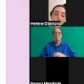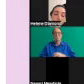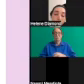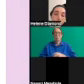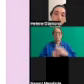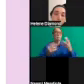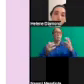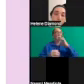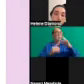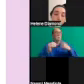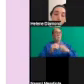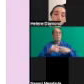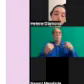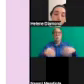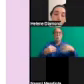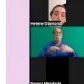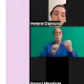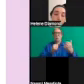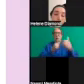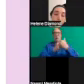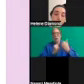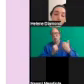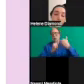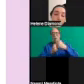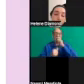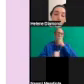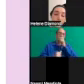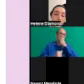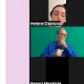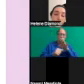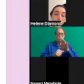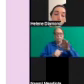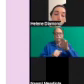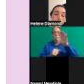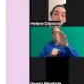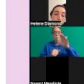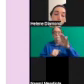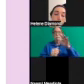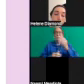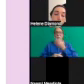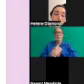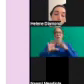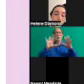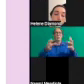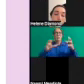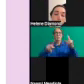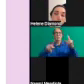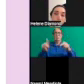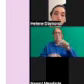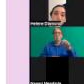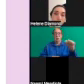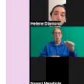uphill challenges that our population faces. And so let me start with